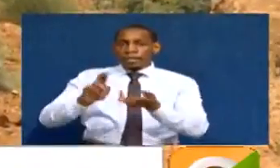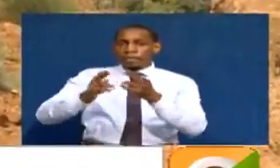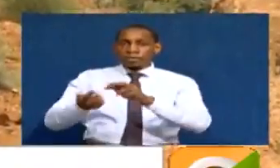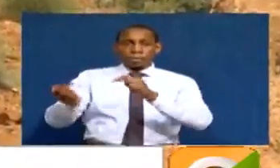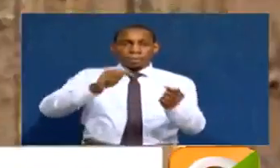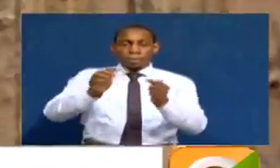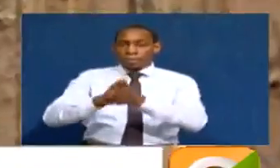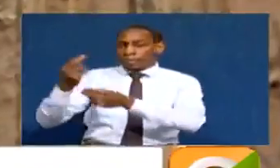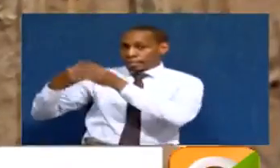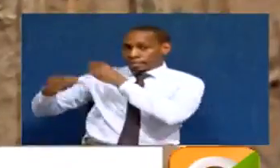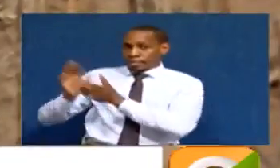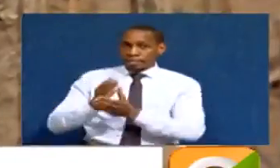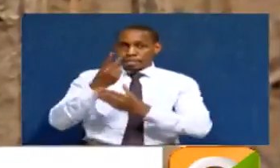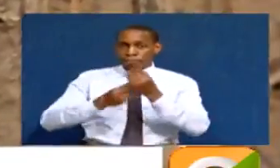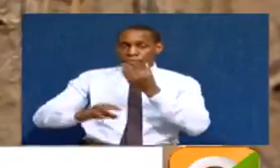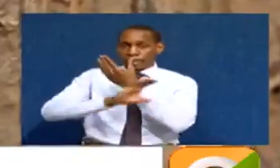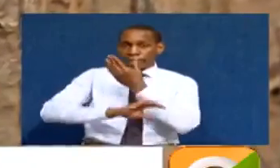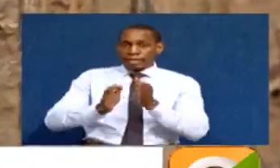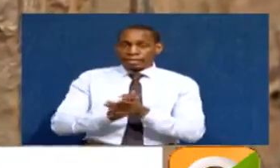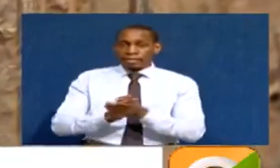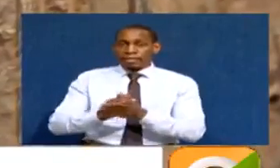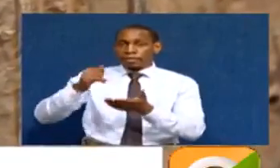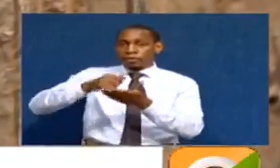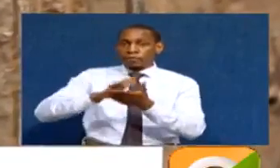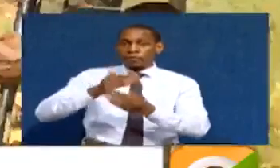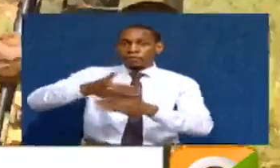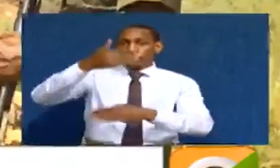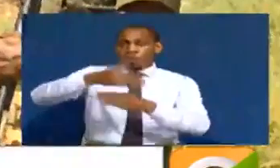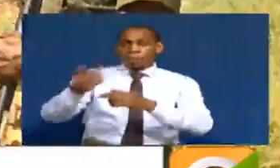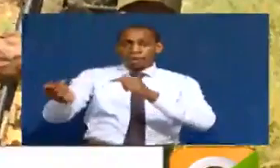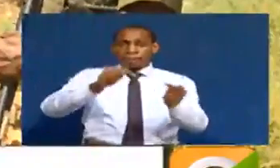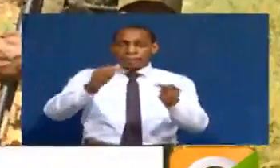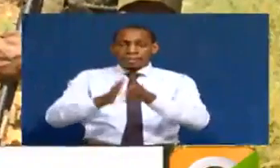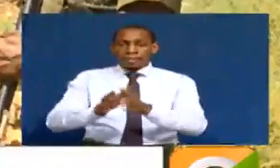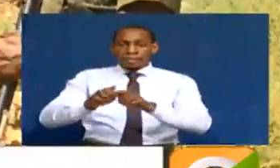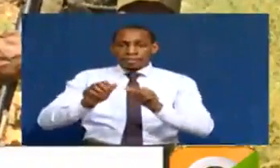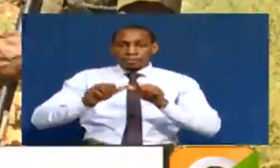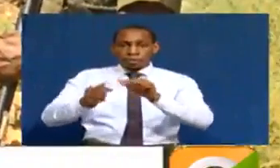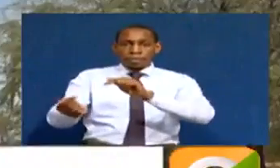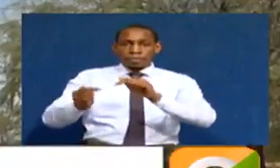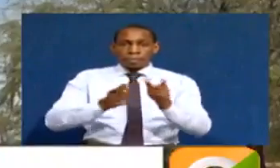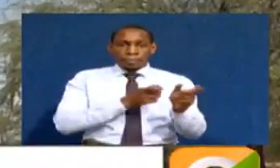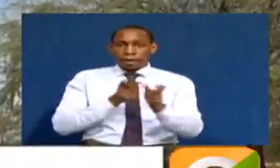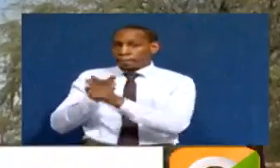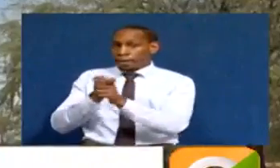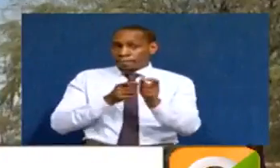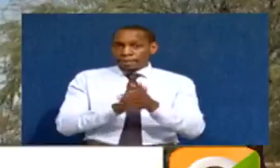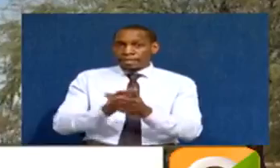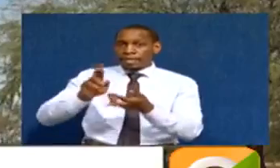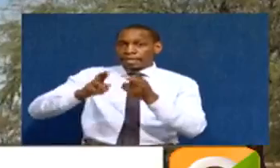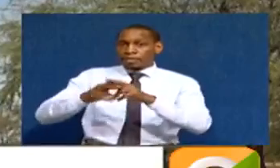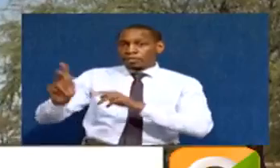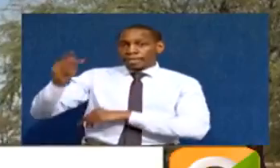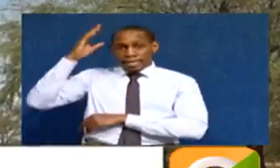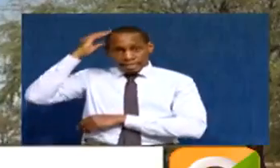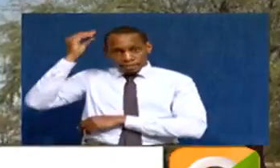relations. Historically, both sides have been embroiled in border disputes and an unending war of words. The ties between Kenya